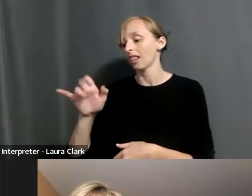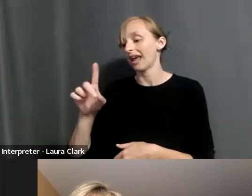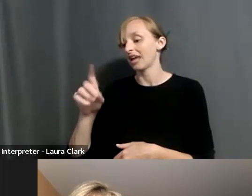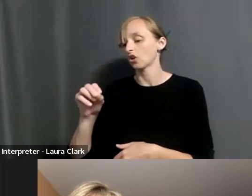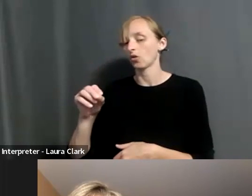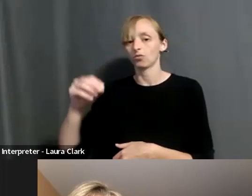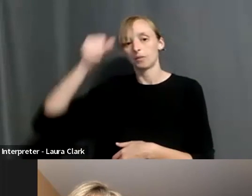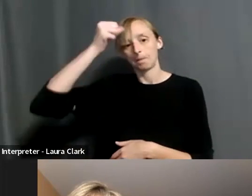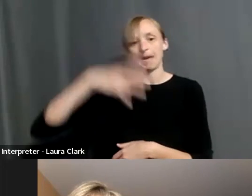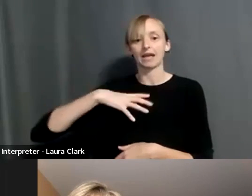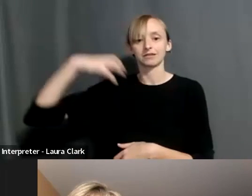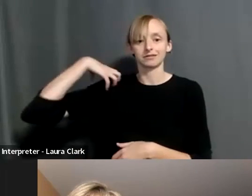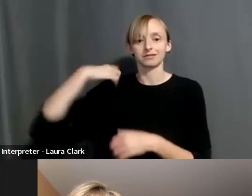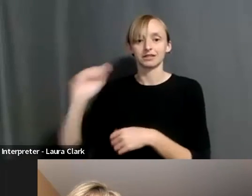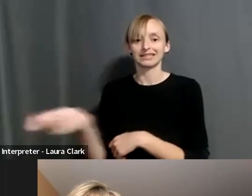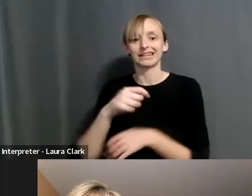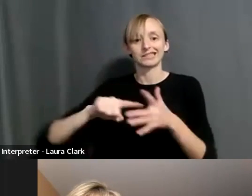a tournament over at Michigan State.